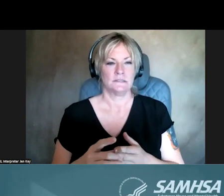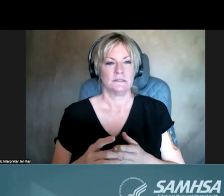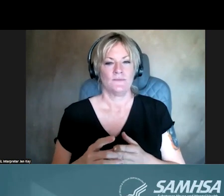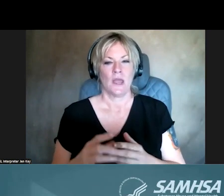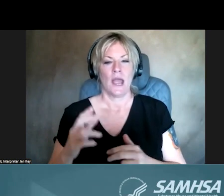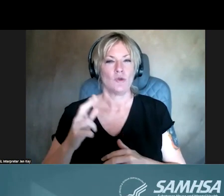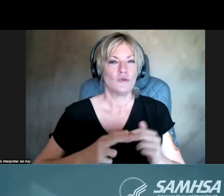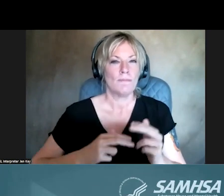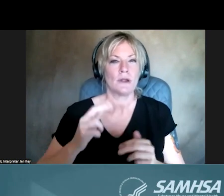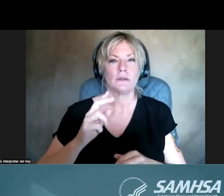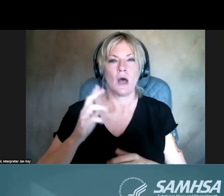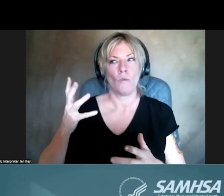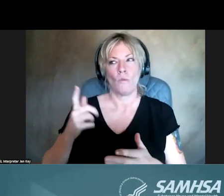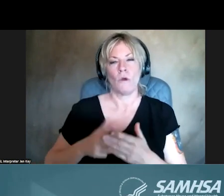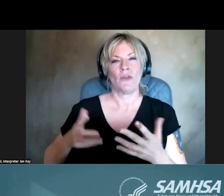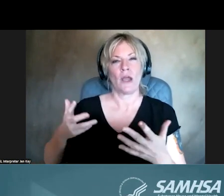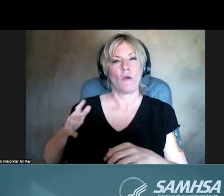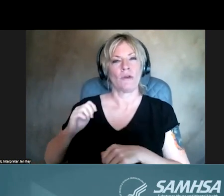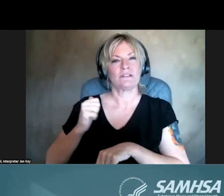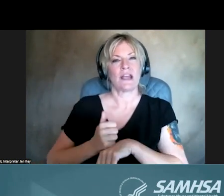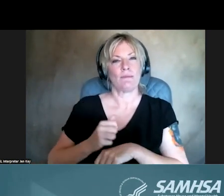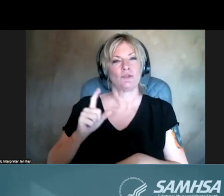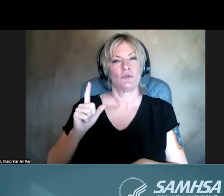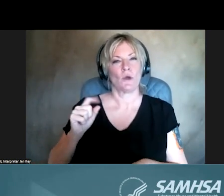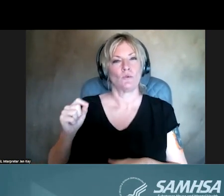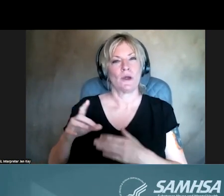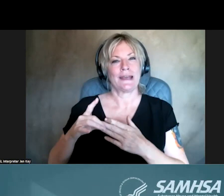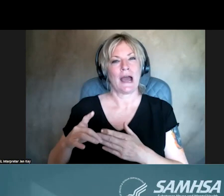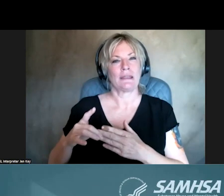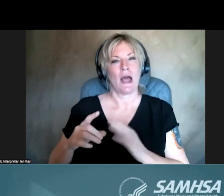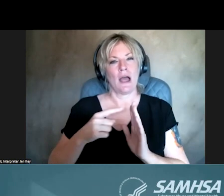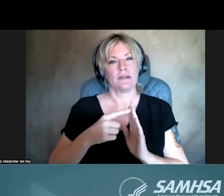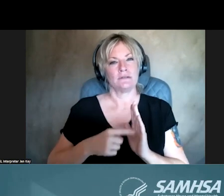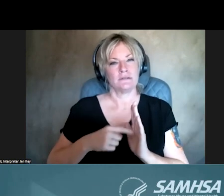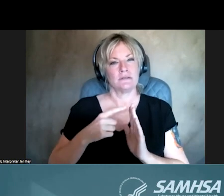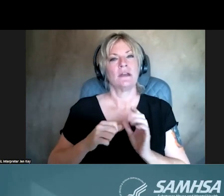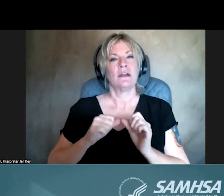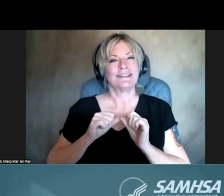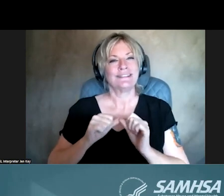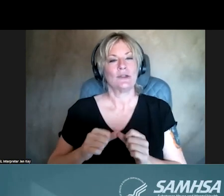build upon what was established in the 2020 guidelines, and continue to think about